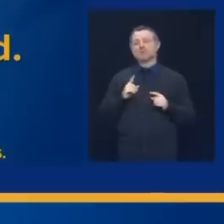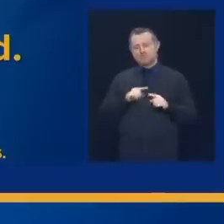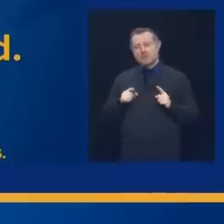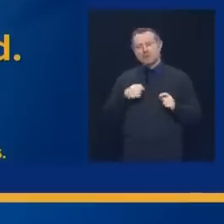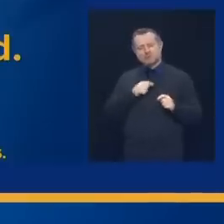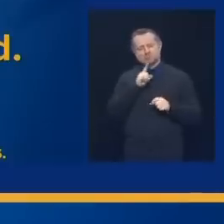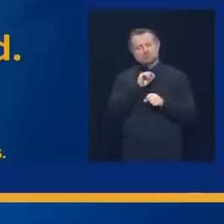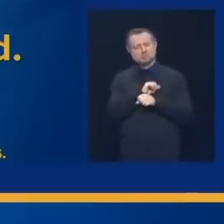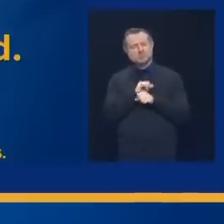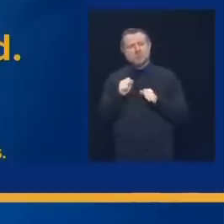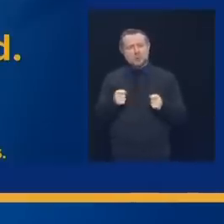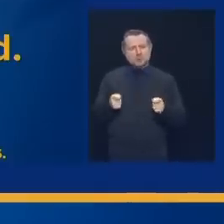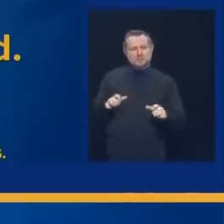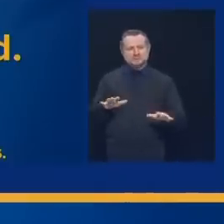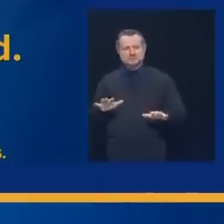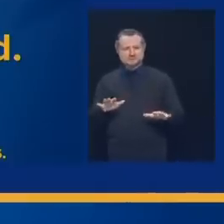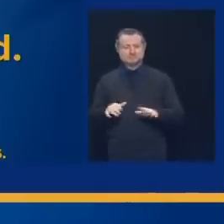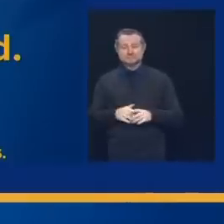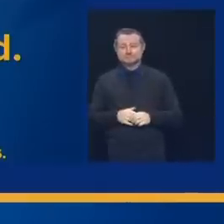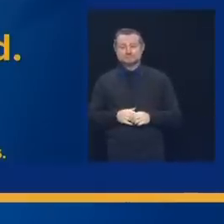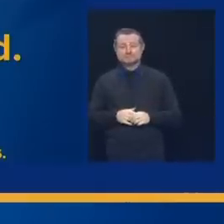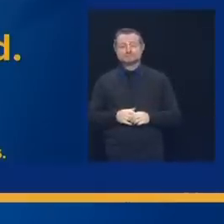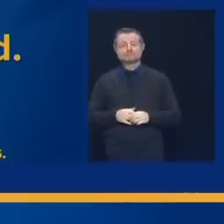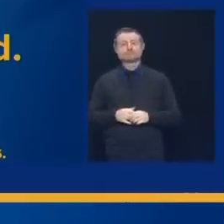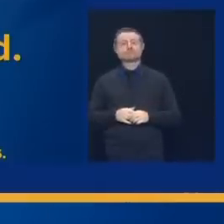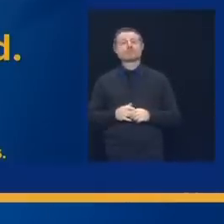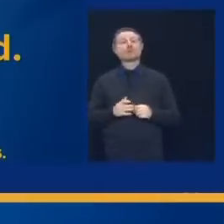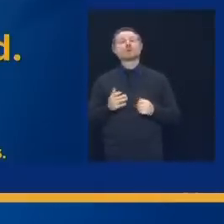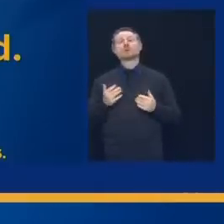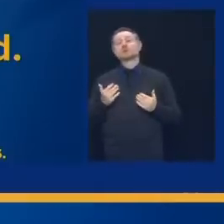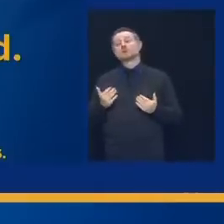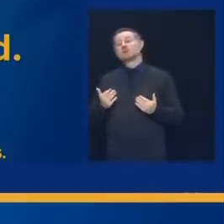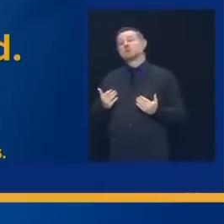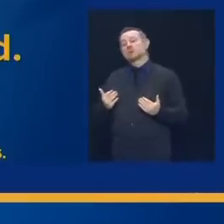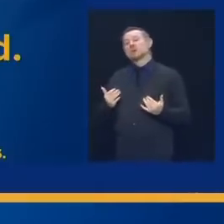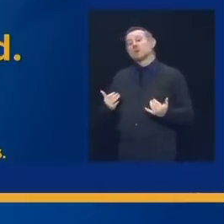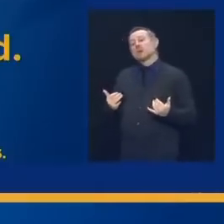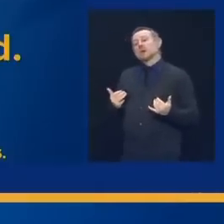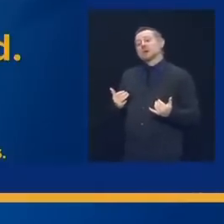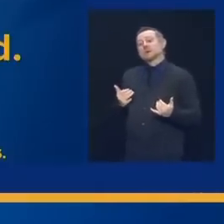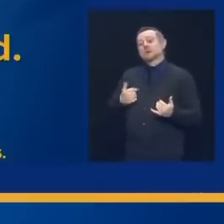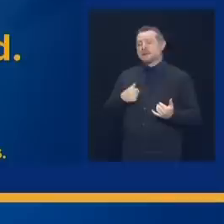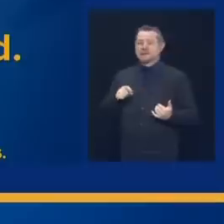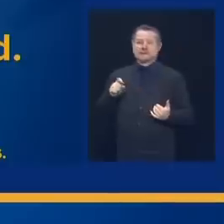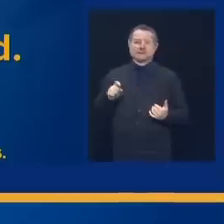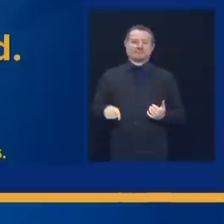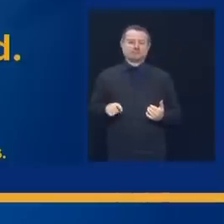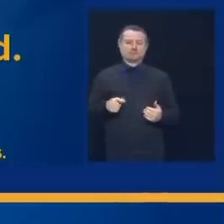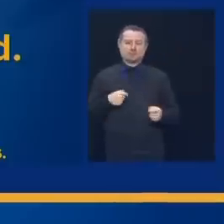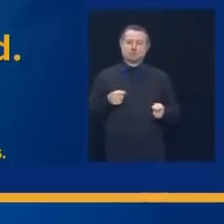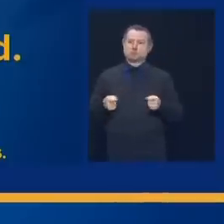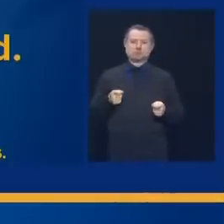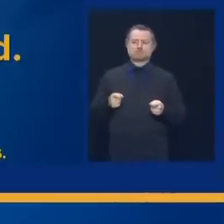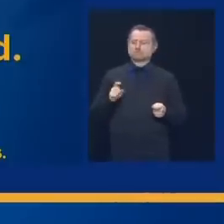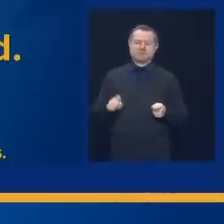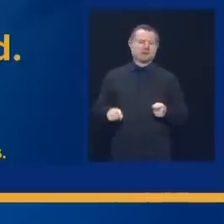today because we have to control the virus